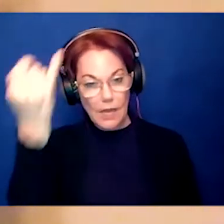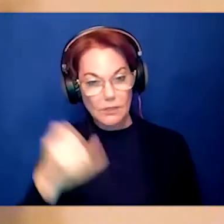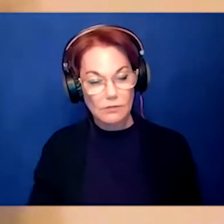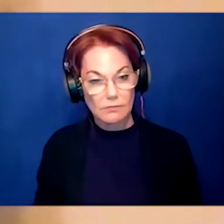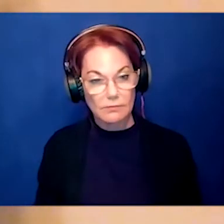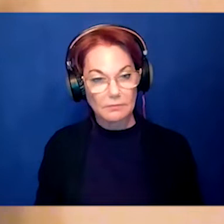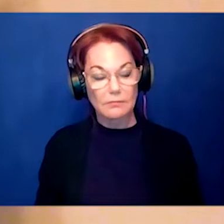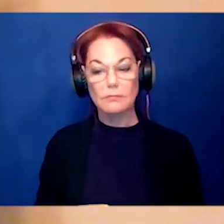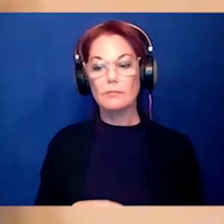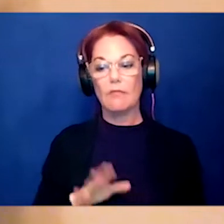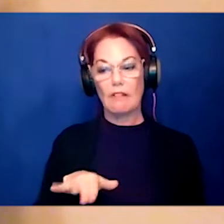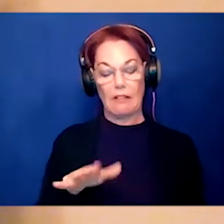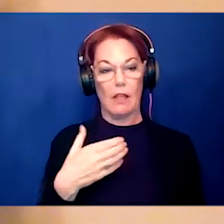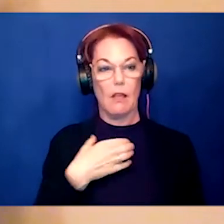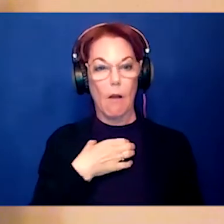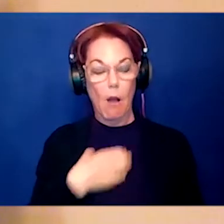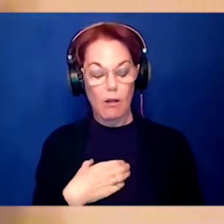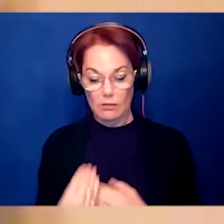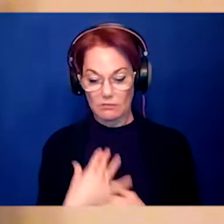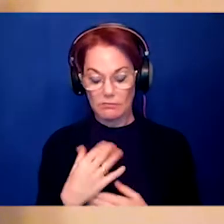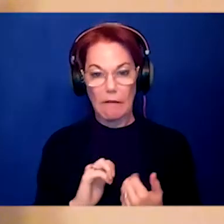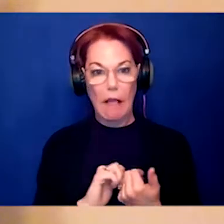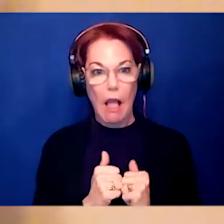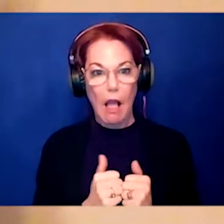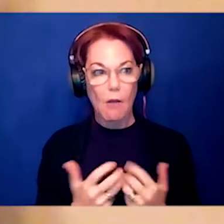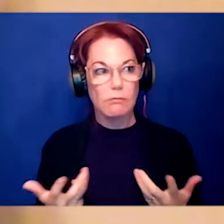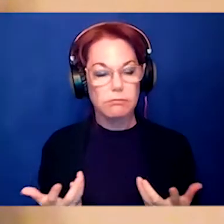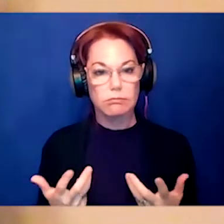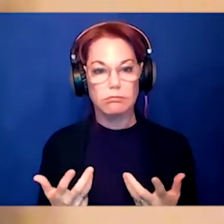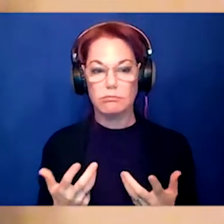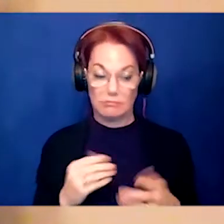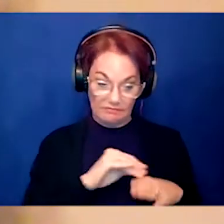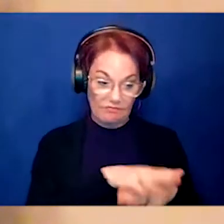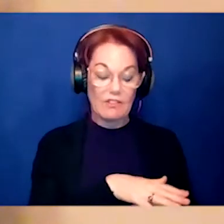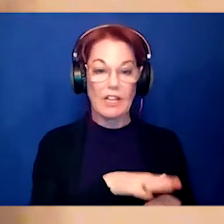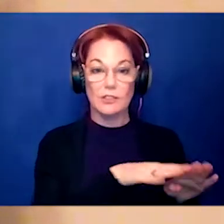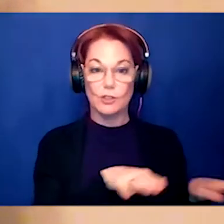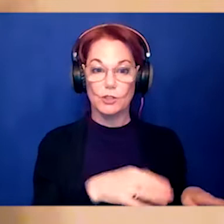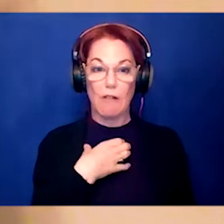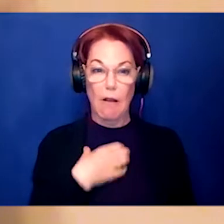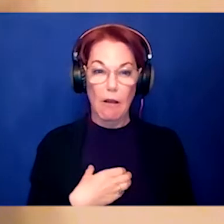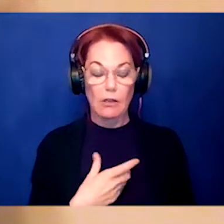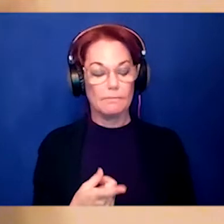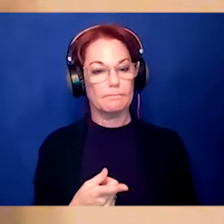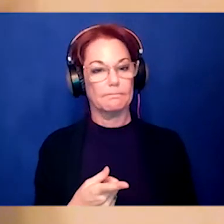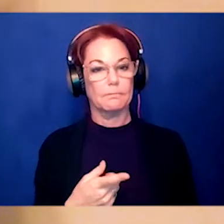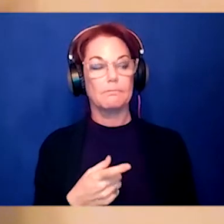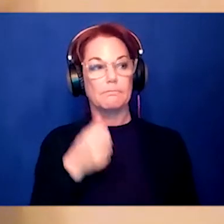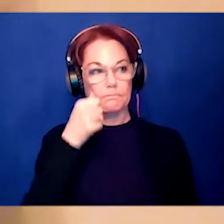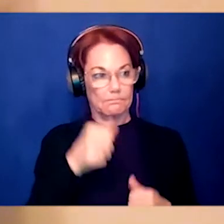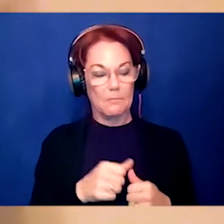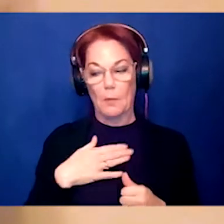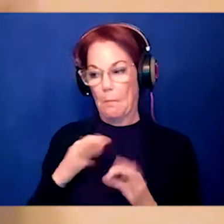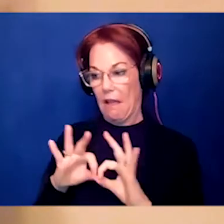I learned that hunger does to people, what hunger does to people, even children. I promised to my family,